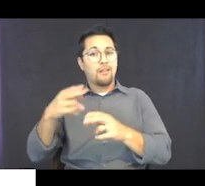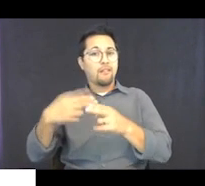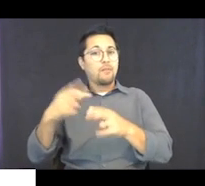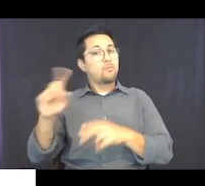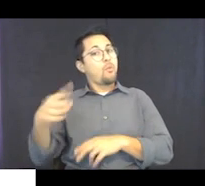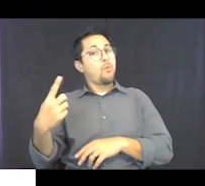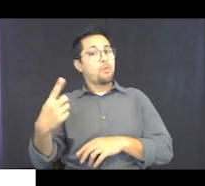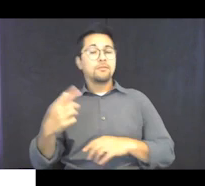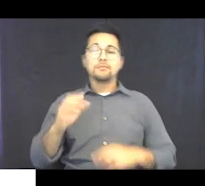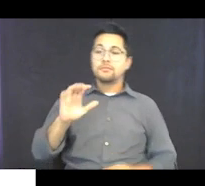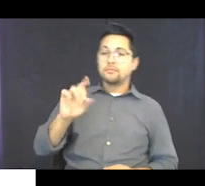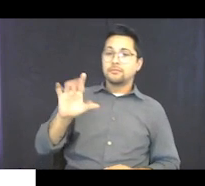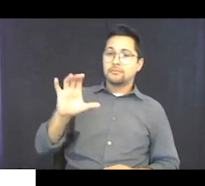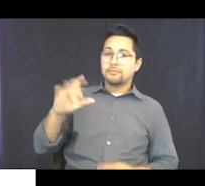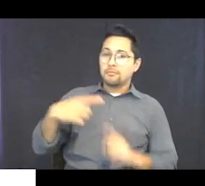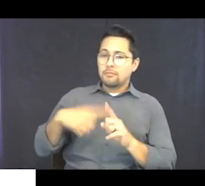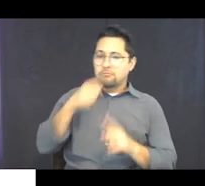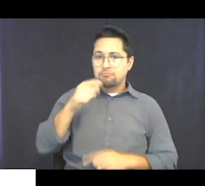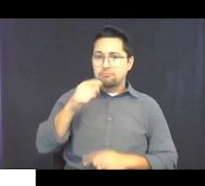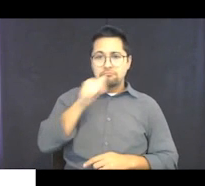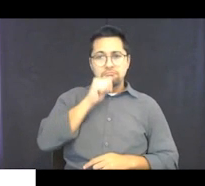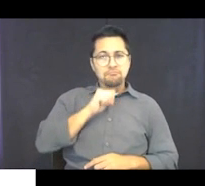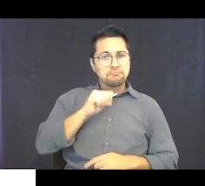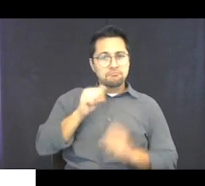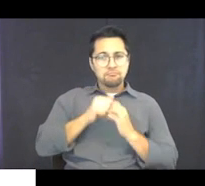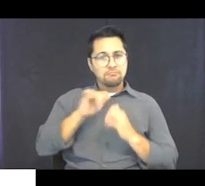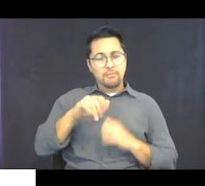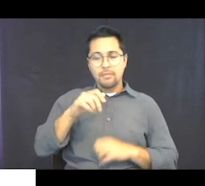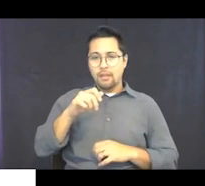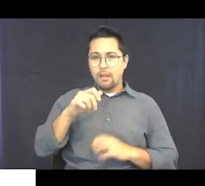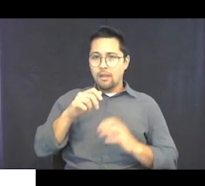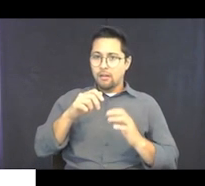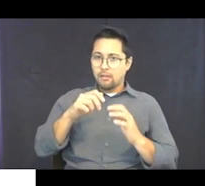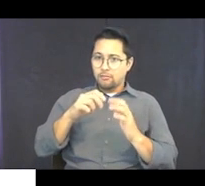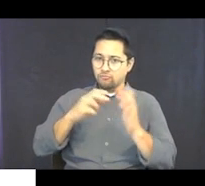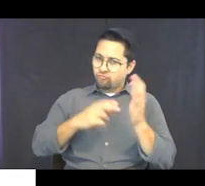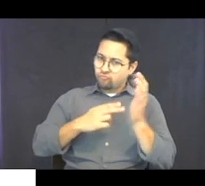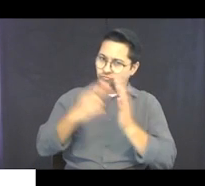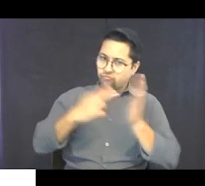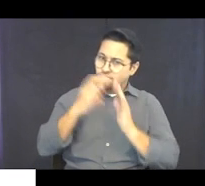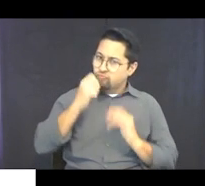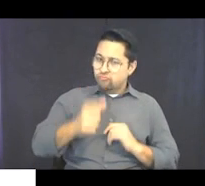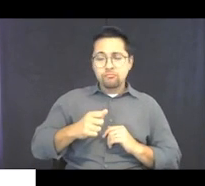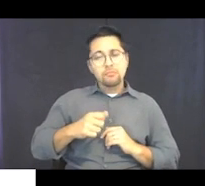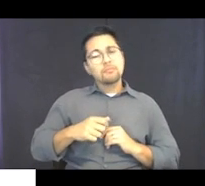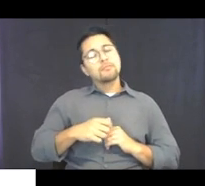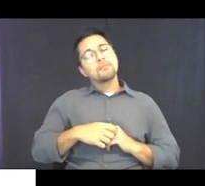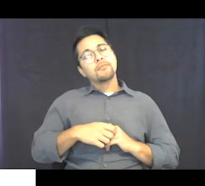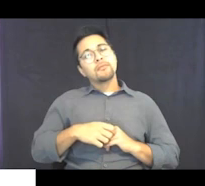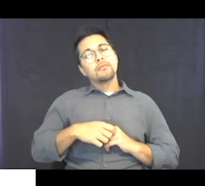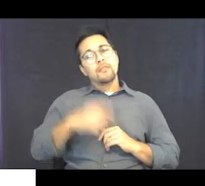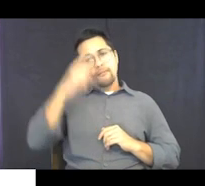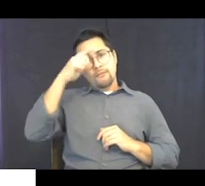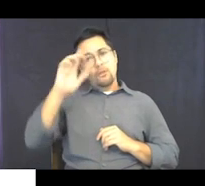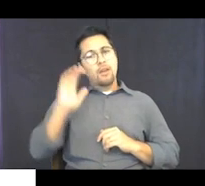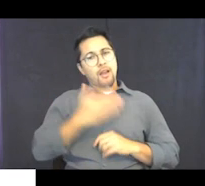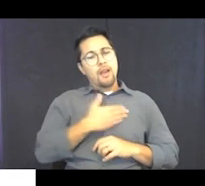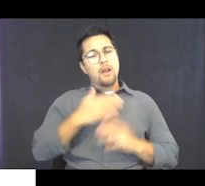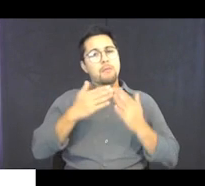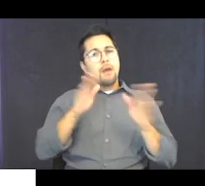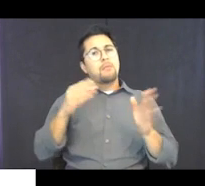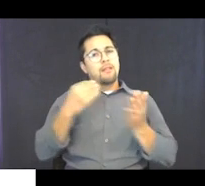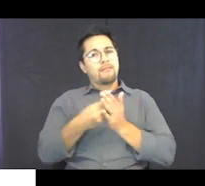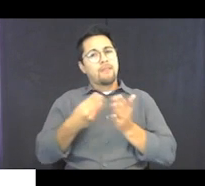CDC Plus will not tolerate this dishonesty and gross mismanagement of our publicly funded